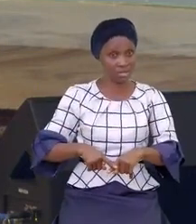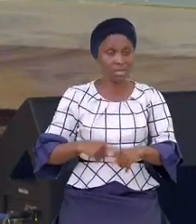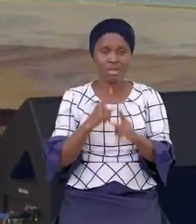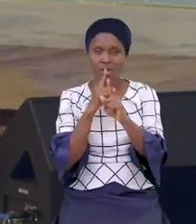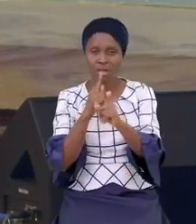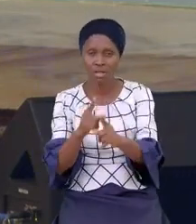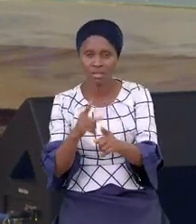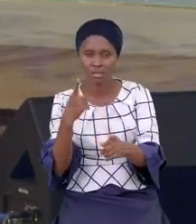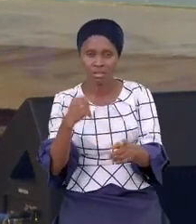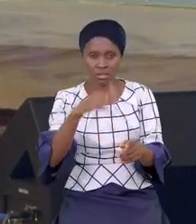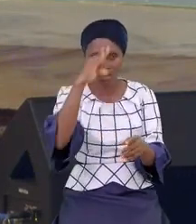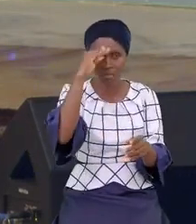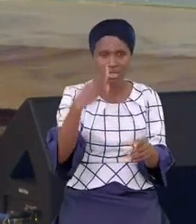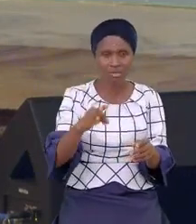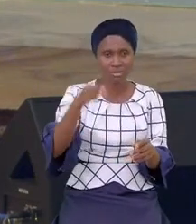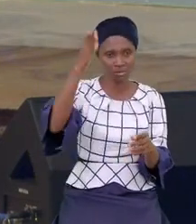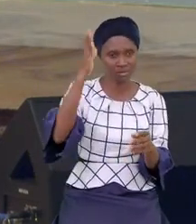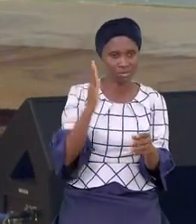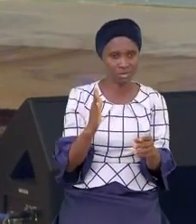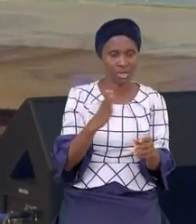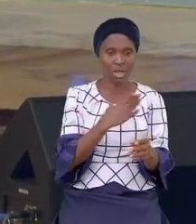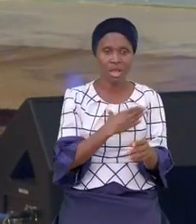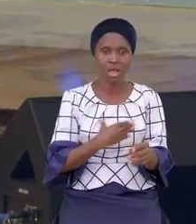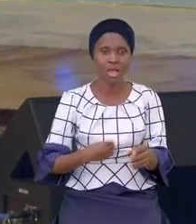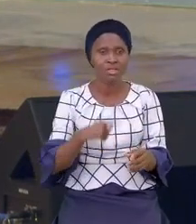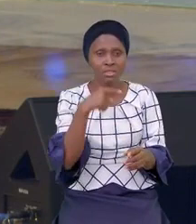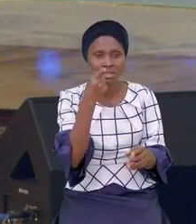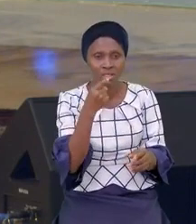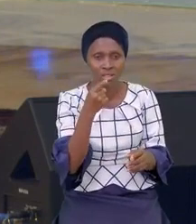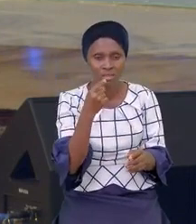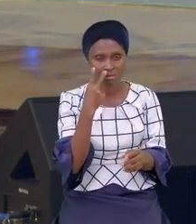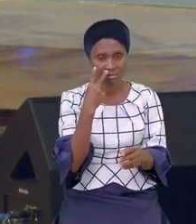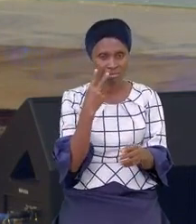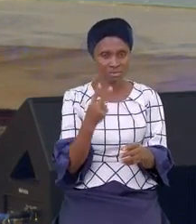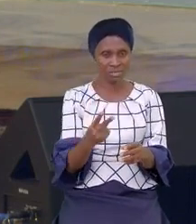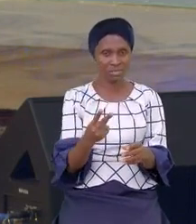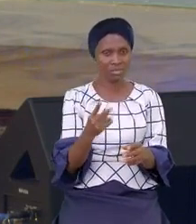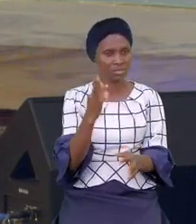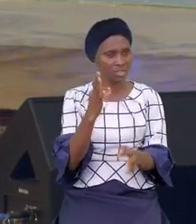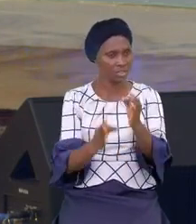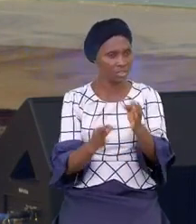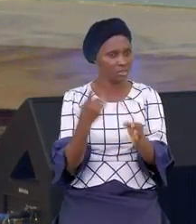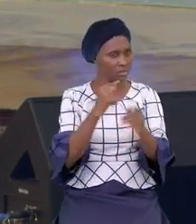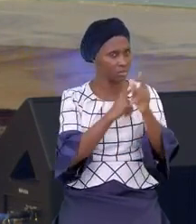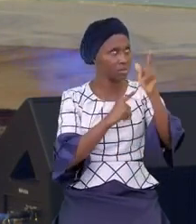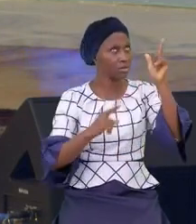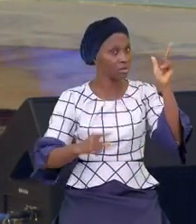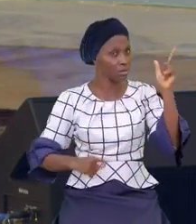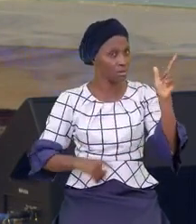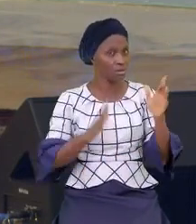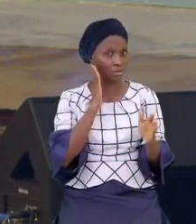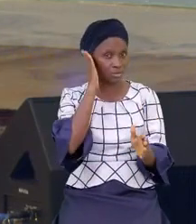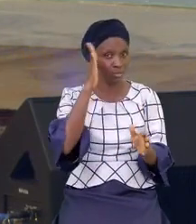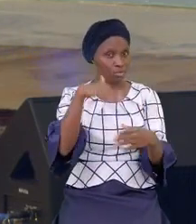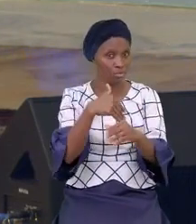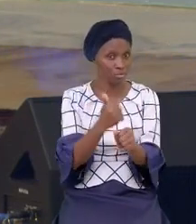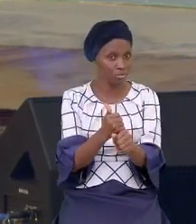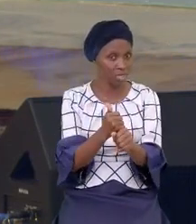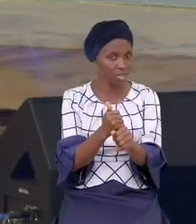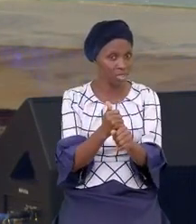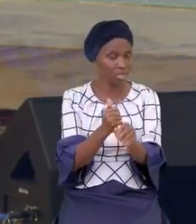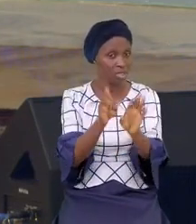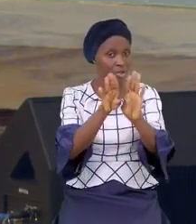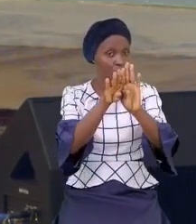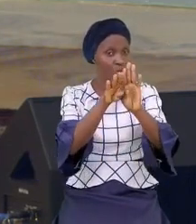answered the man of God and said, behold, if the Lord